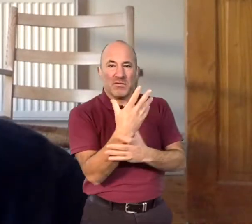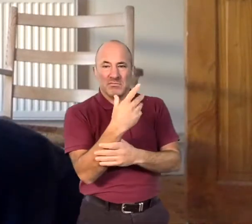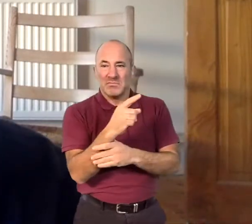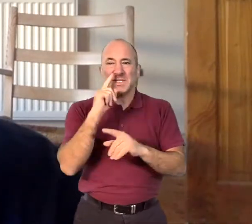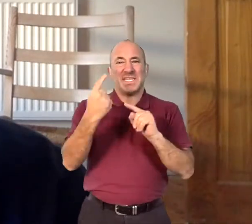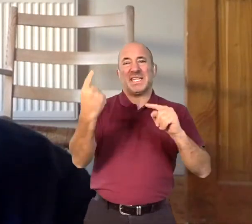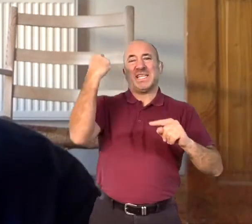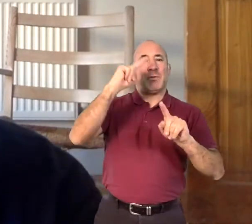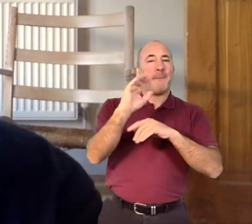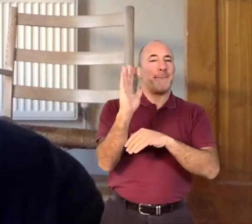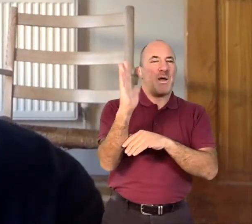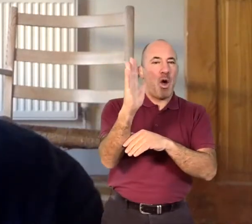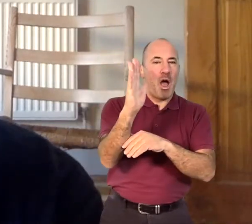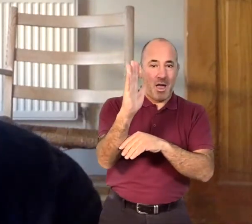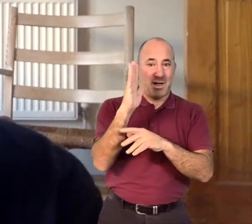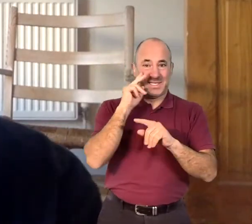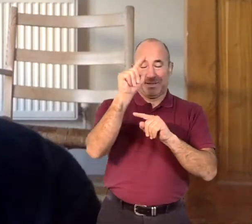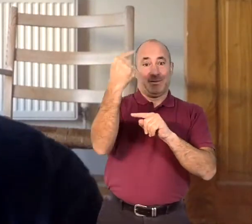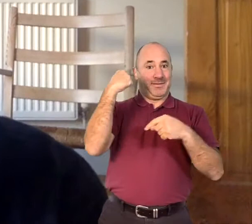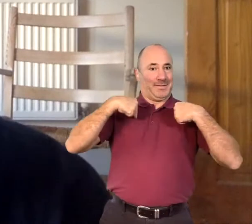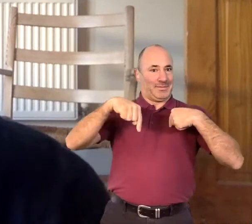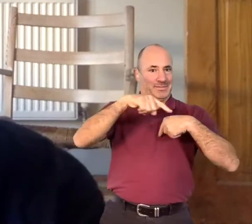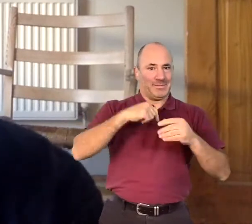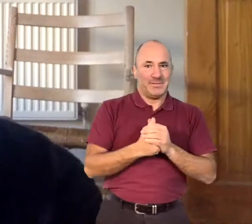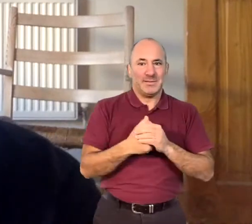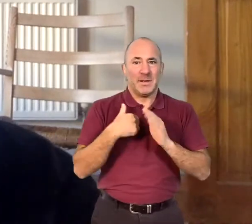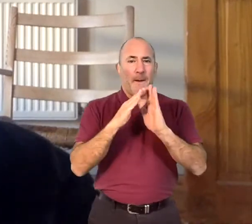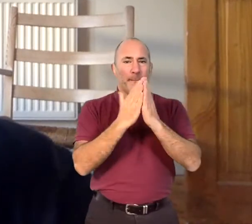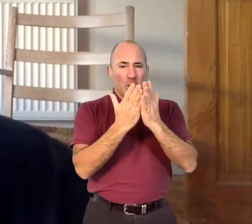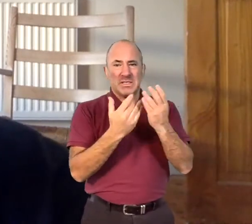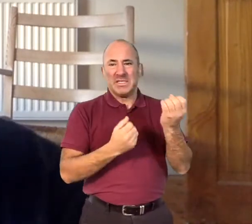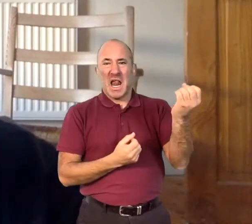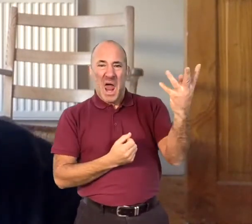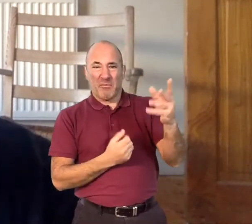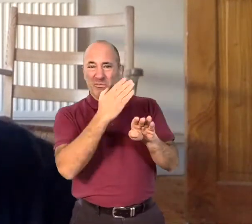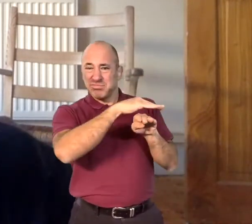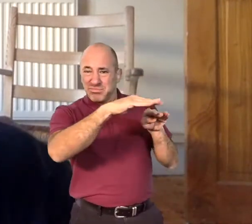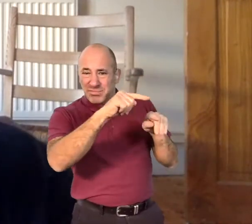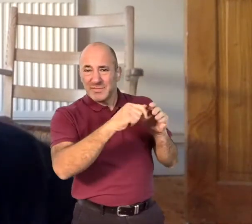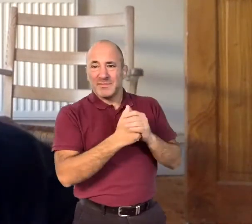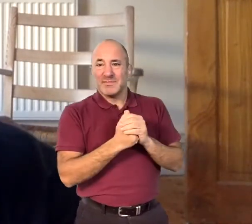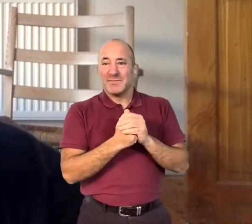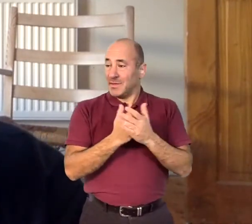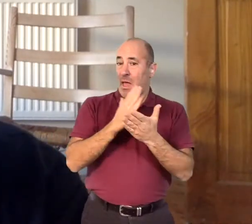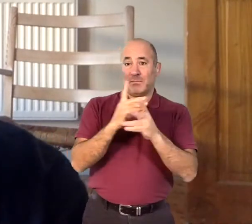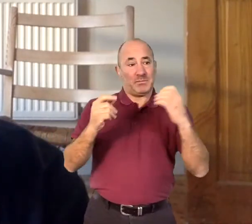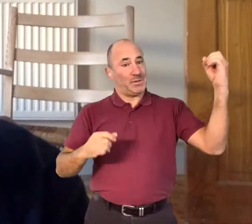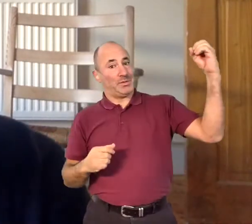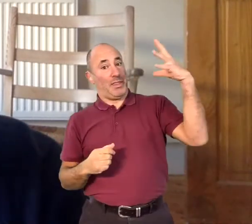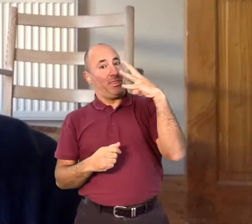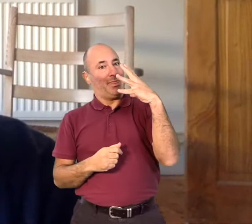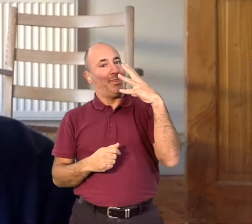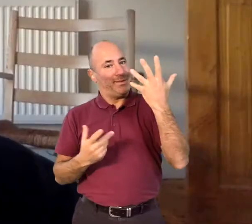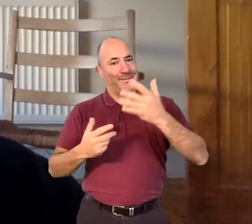on, and a mirror with a reflection of, you can see our books and our lamp over there and some sunshine coming